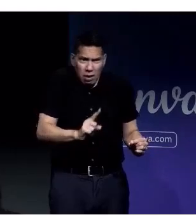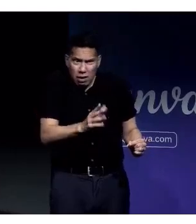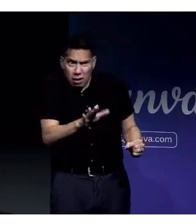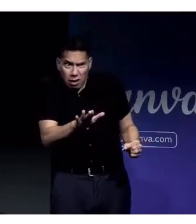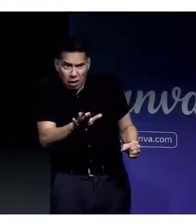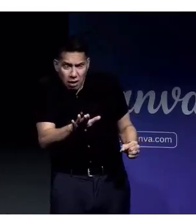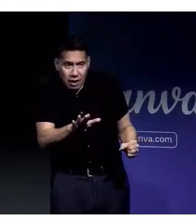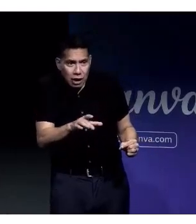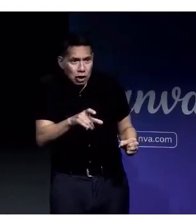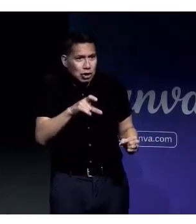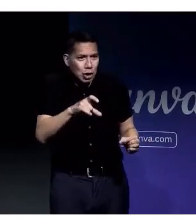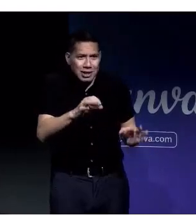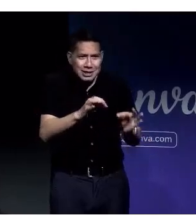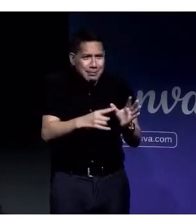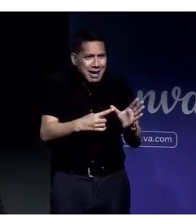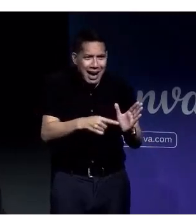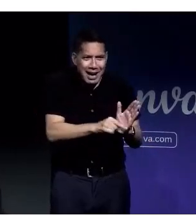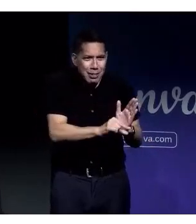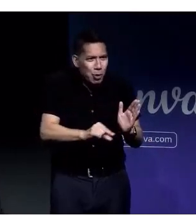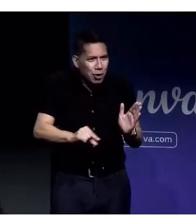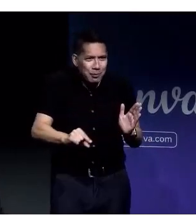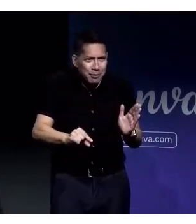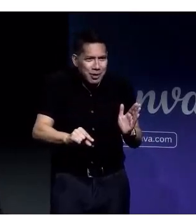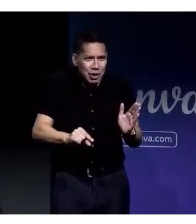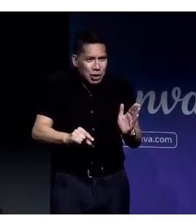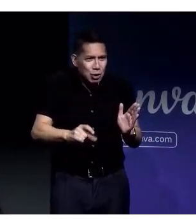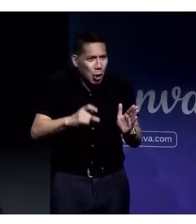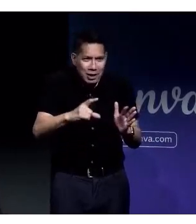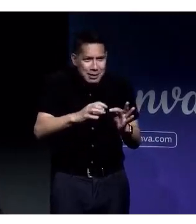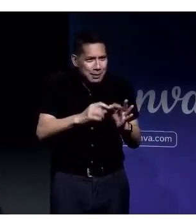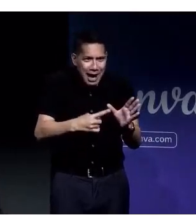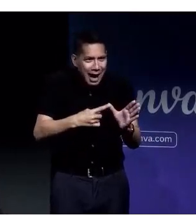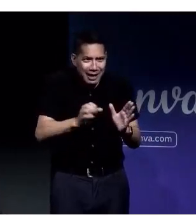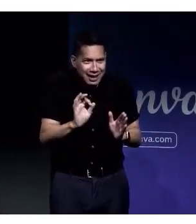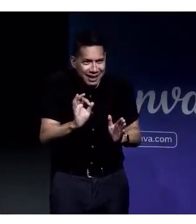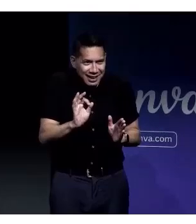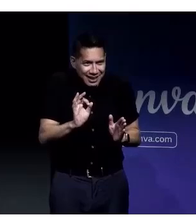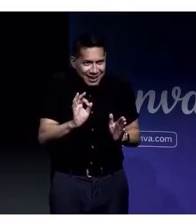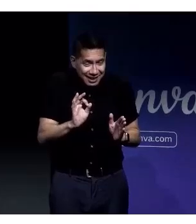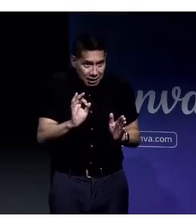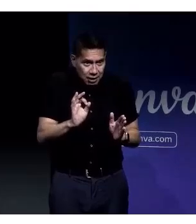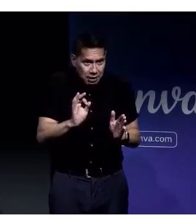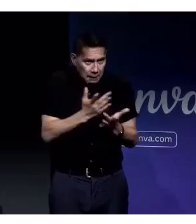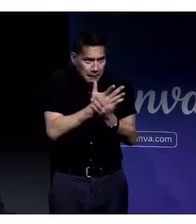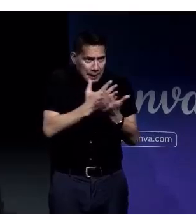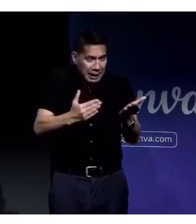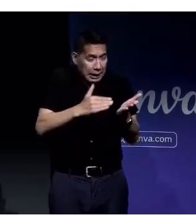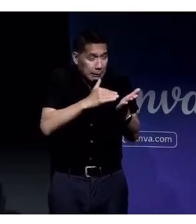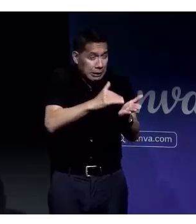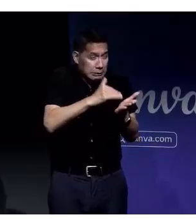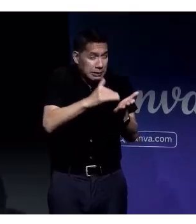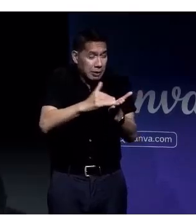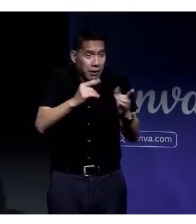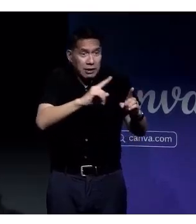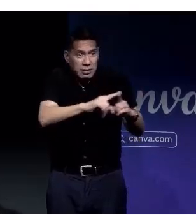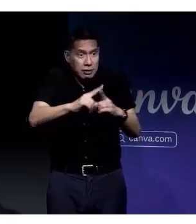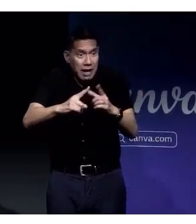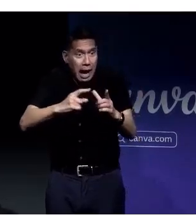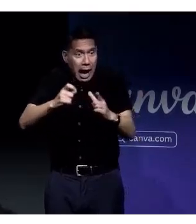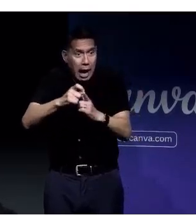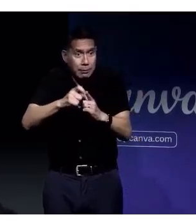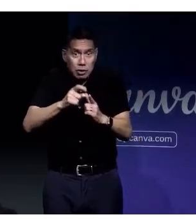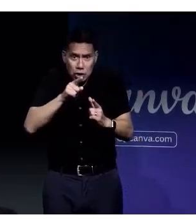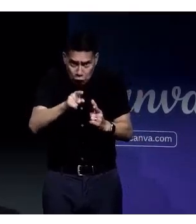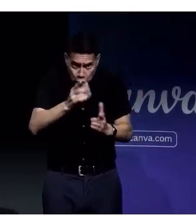isn't a CommBank thing. Global navigation, the bottom bar is like in so many hundreds of millions of apps. Surely you use